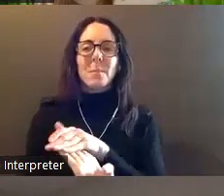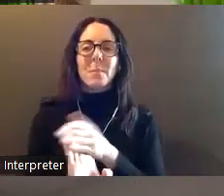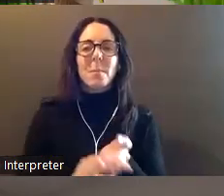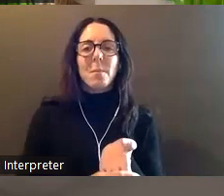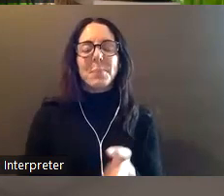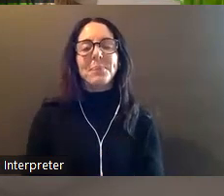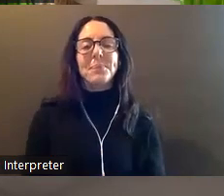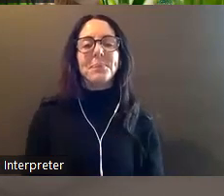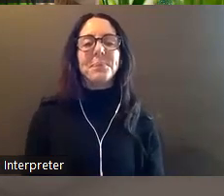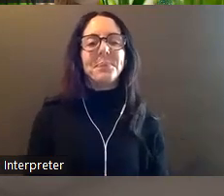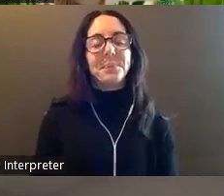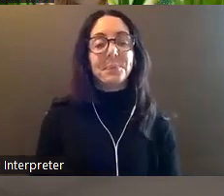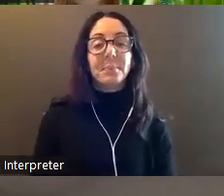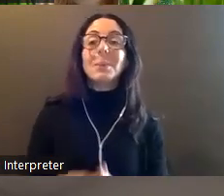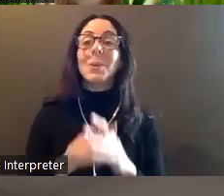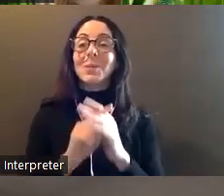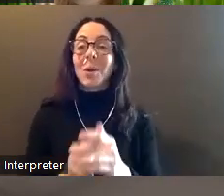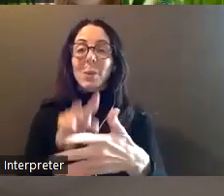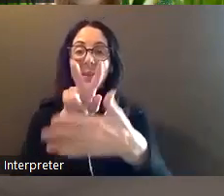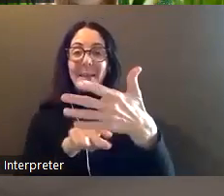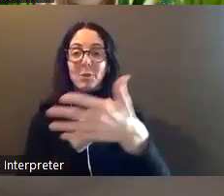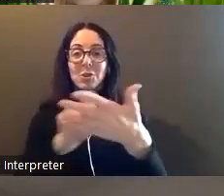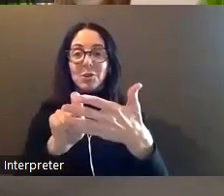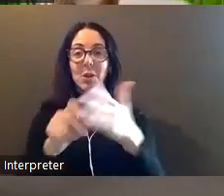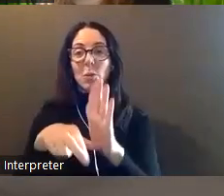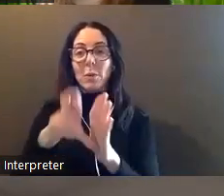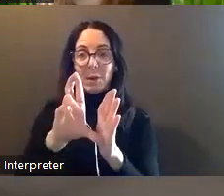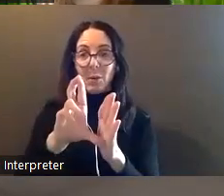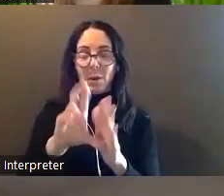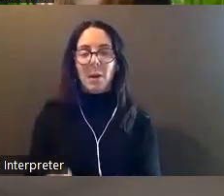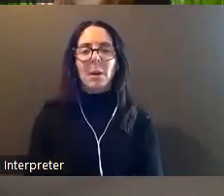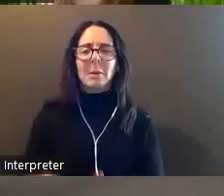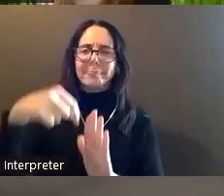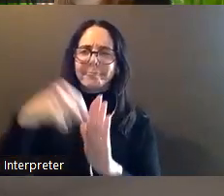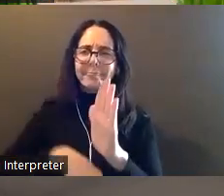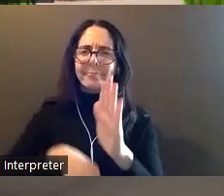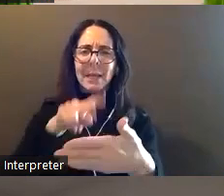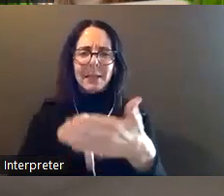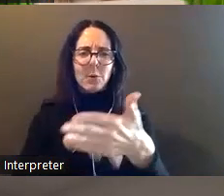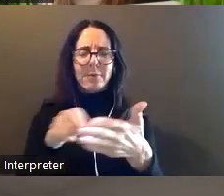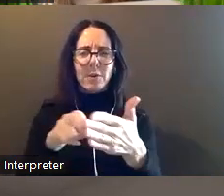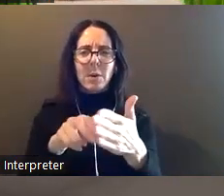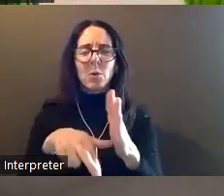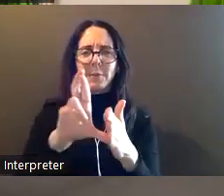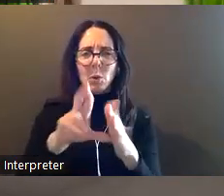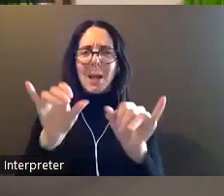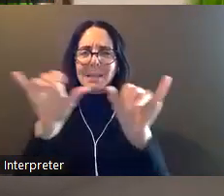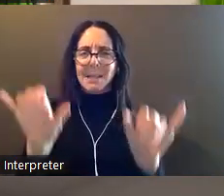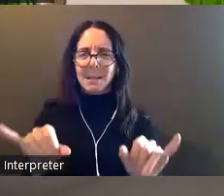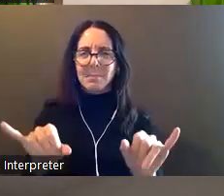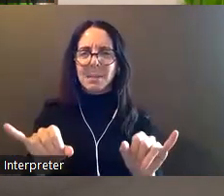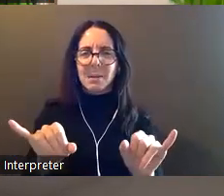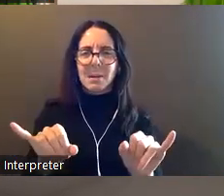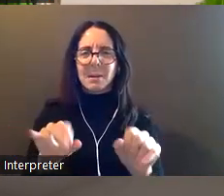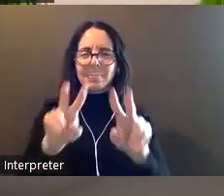So beginning with the literature review, we did an extensive literature review and system scan to determine the